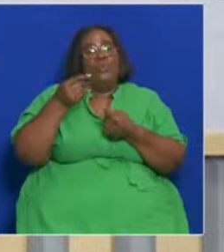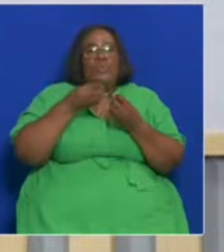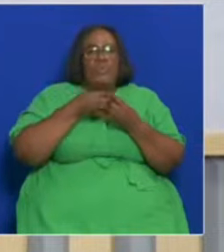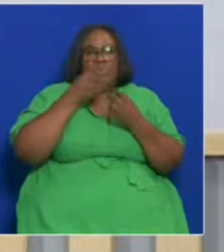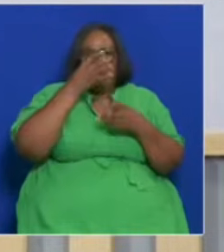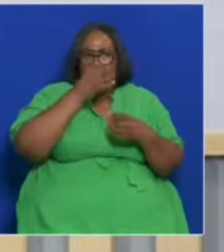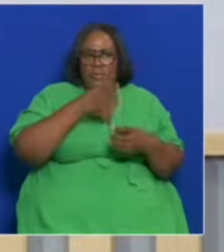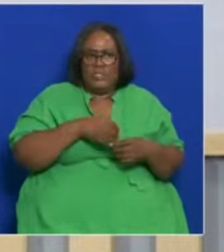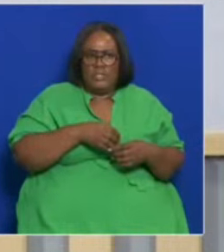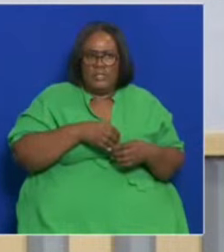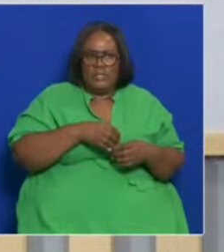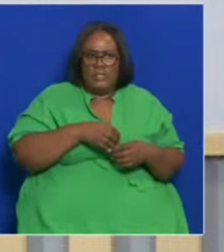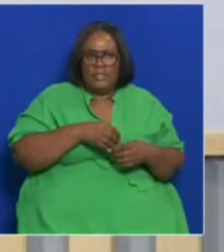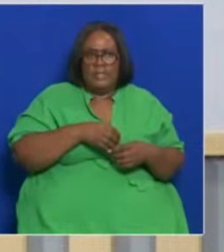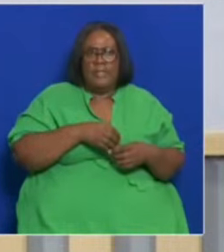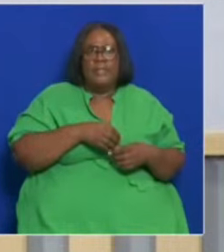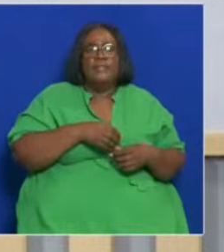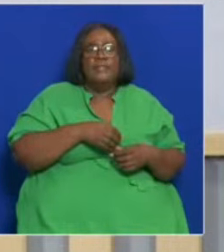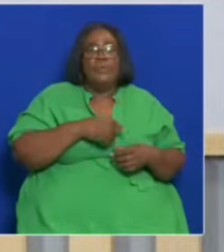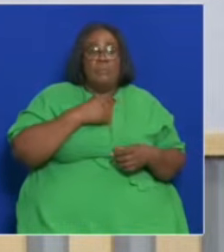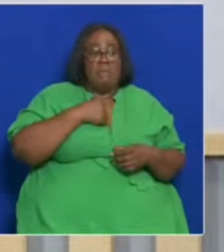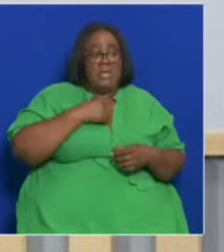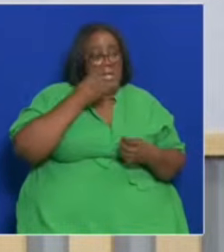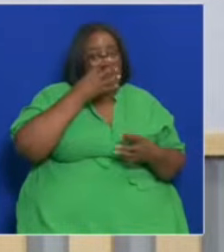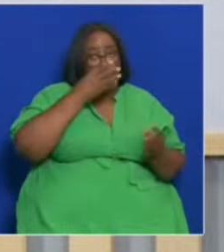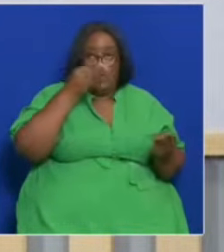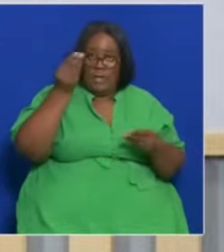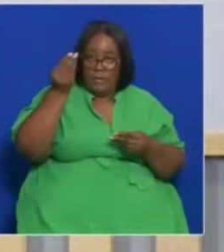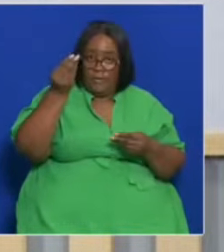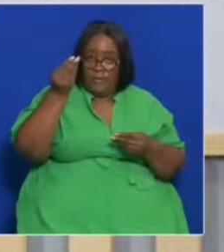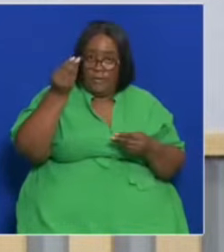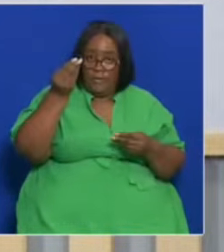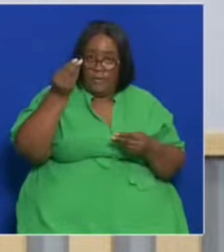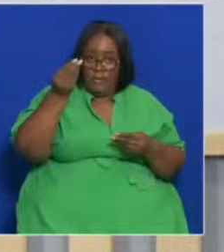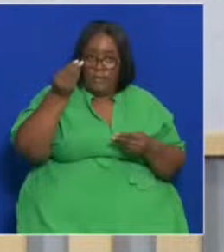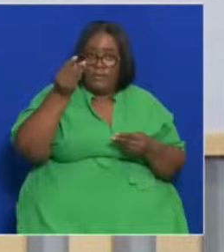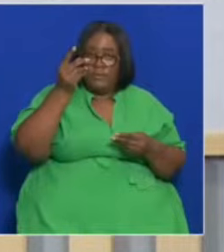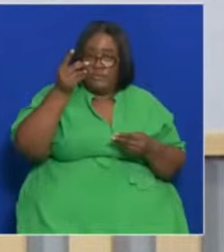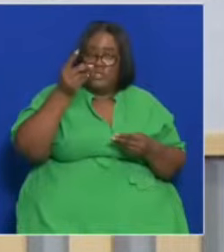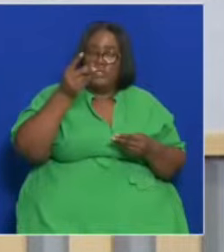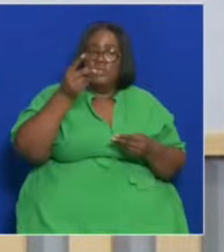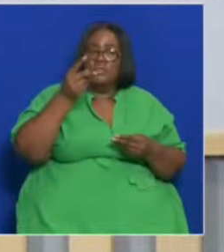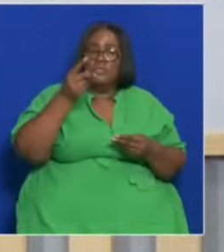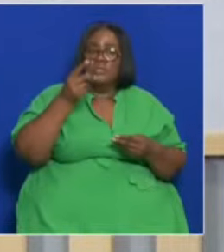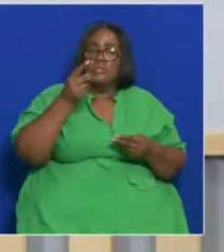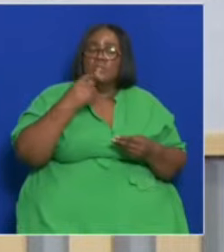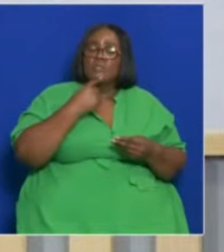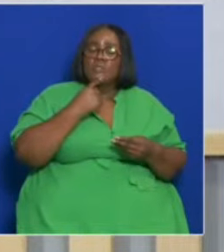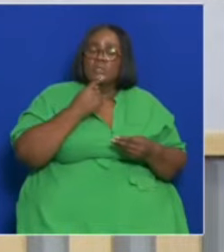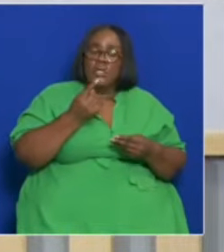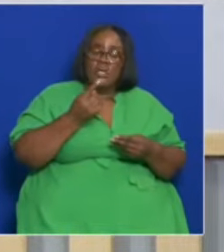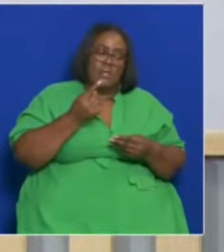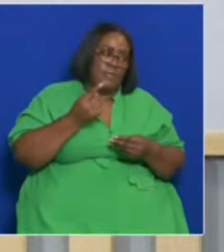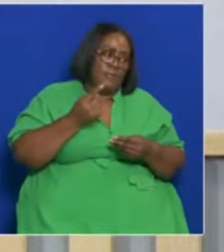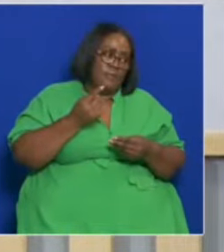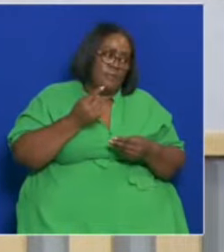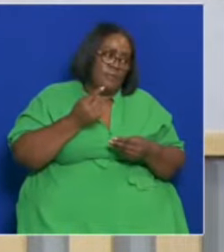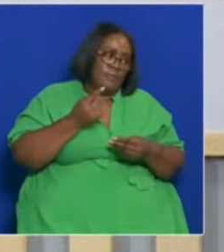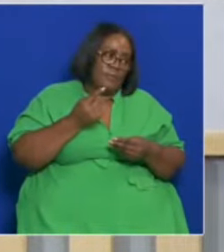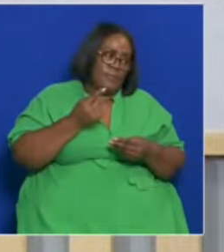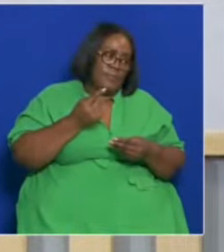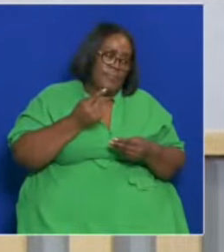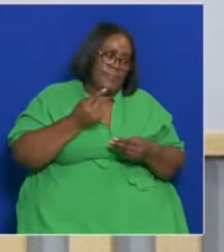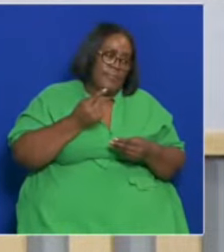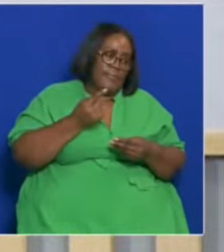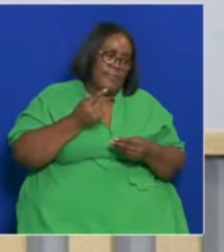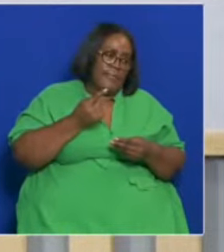I provided her with the information, then she instructed that Senior